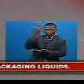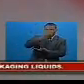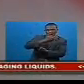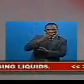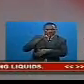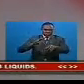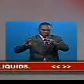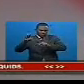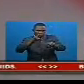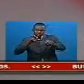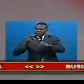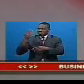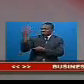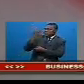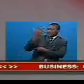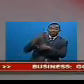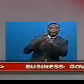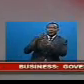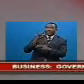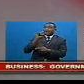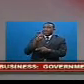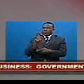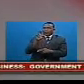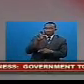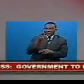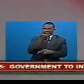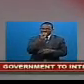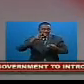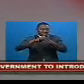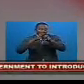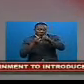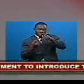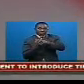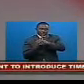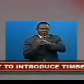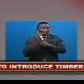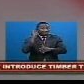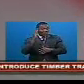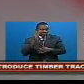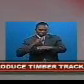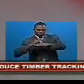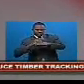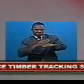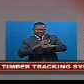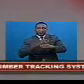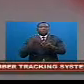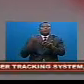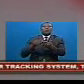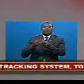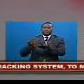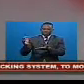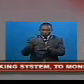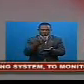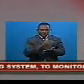market. This is to ensure that loopholes in the industry are blocked for government to rake in maximum revenue. Deputy Minister for Lands and